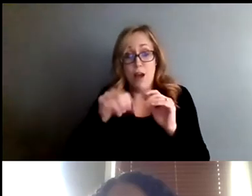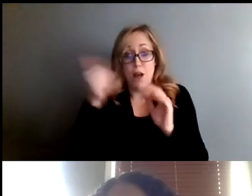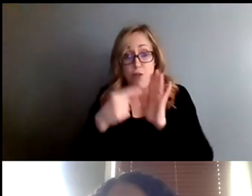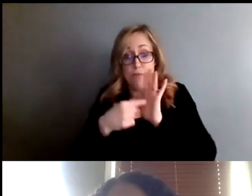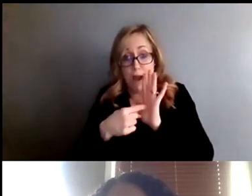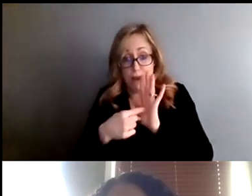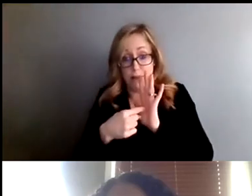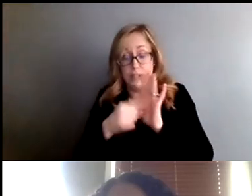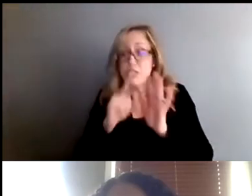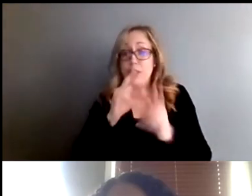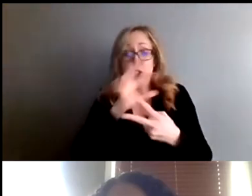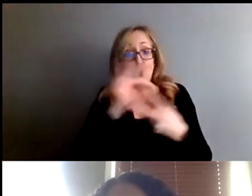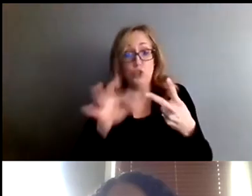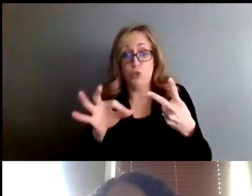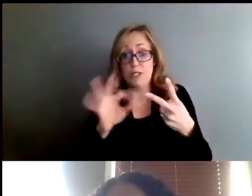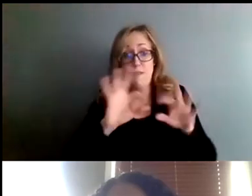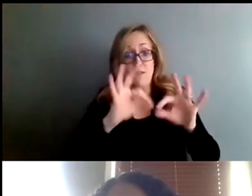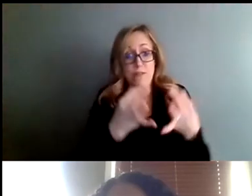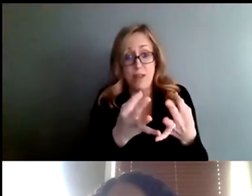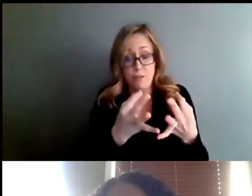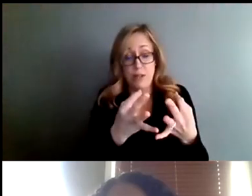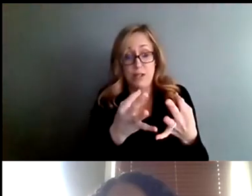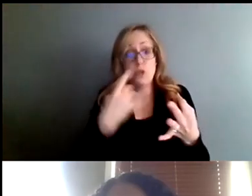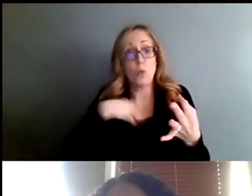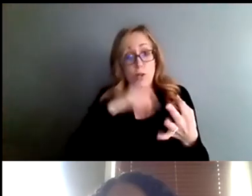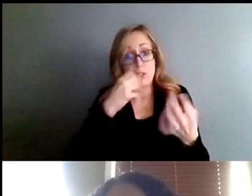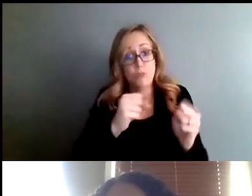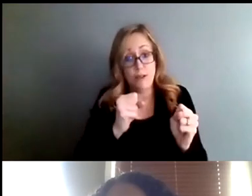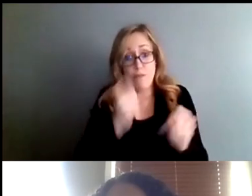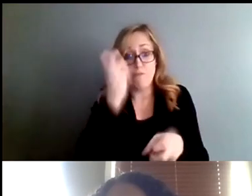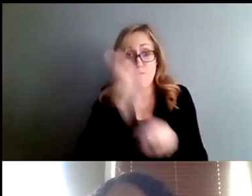and we're working to make sure we can connect with every family.